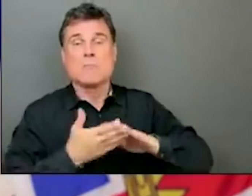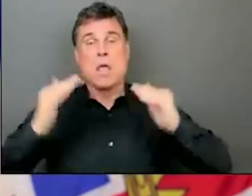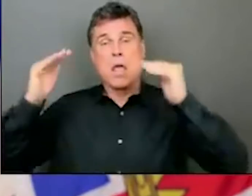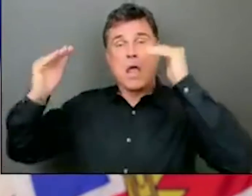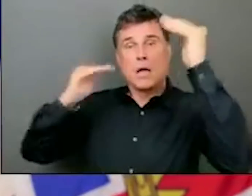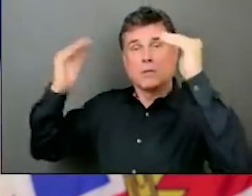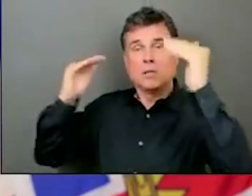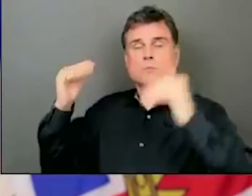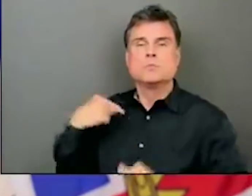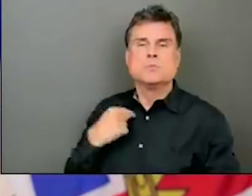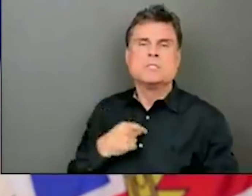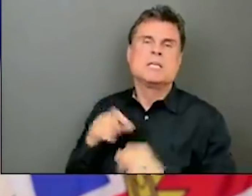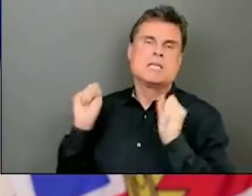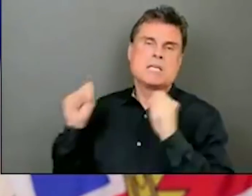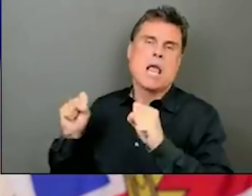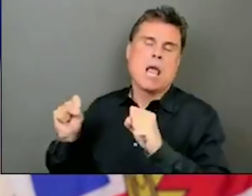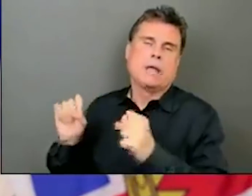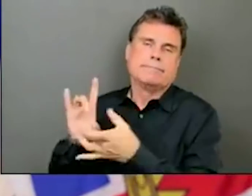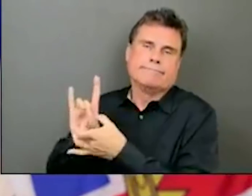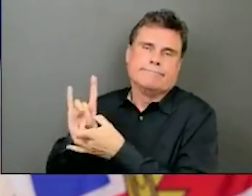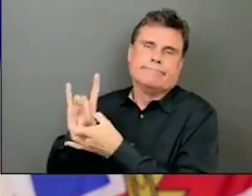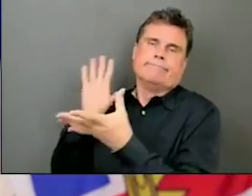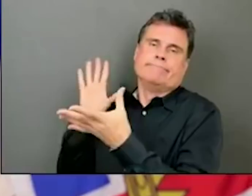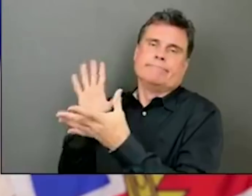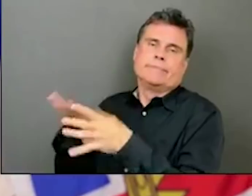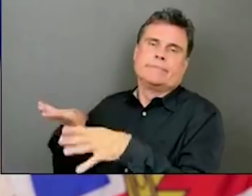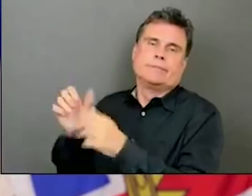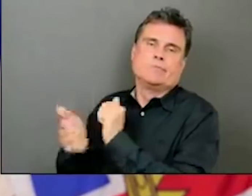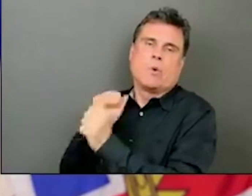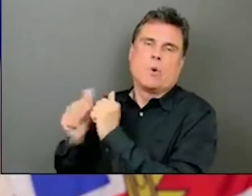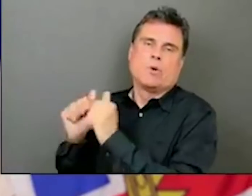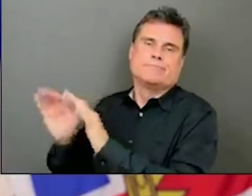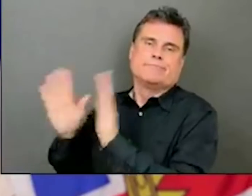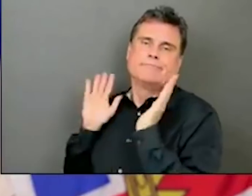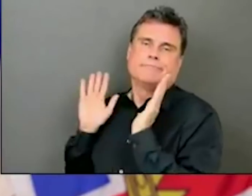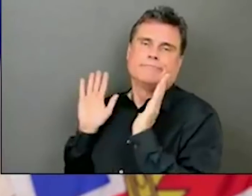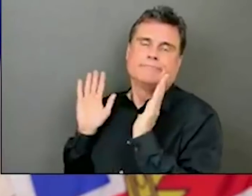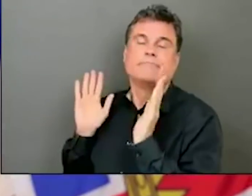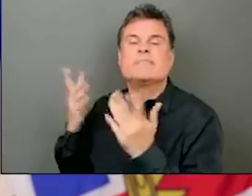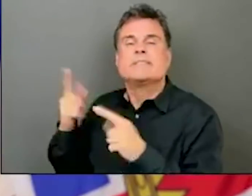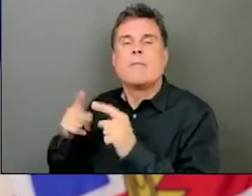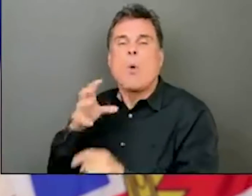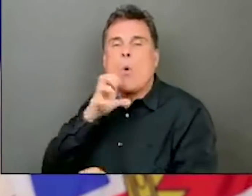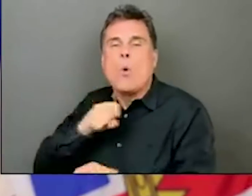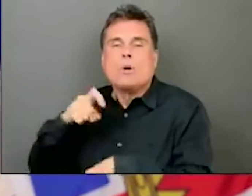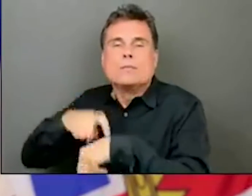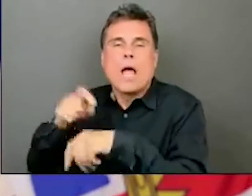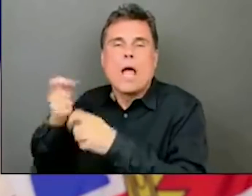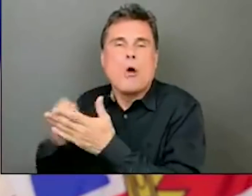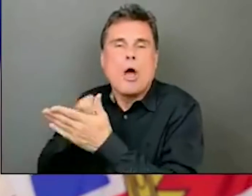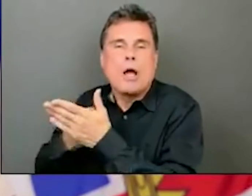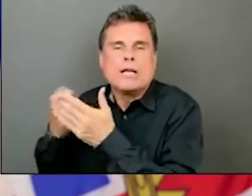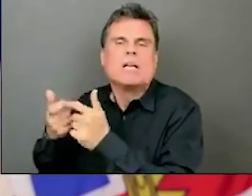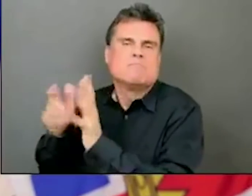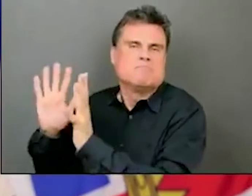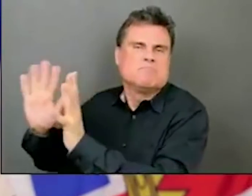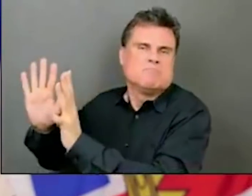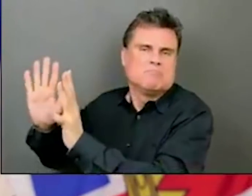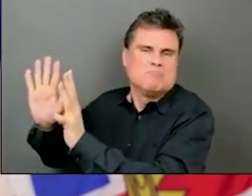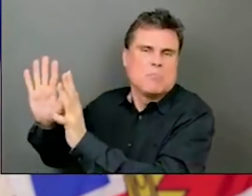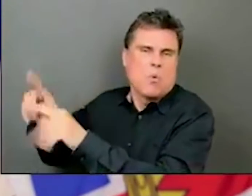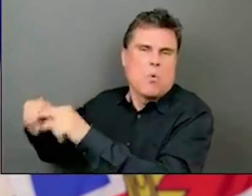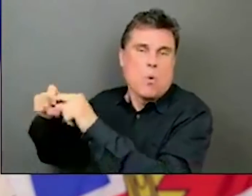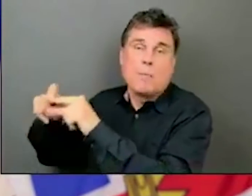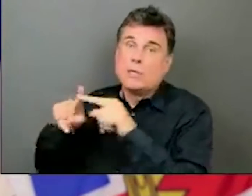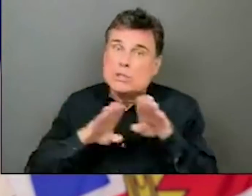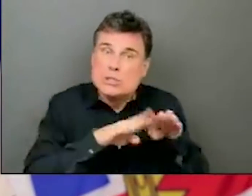very reason. I think as adults we can give up a season of having our old-timers hockey tournament, but as children those